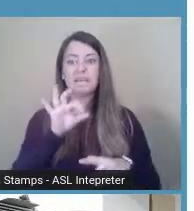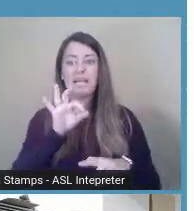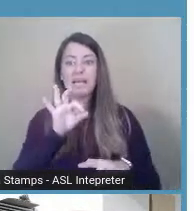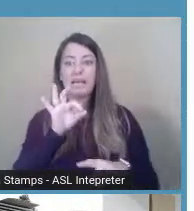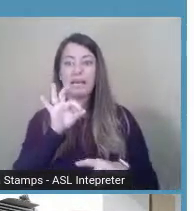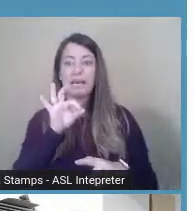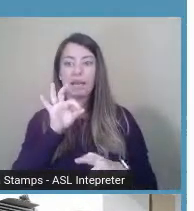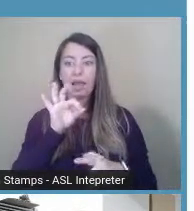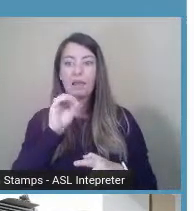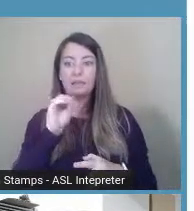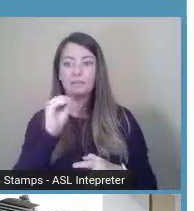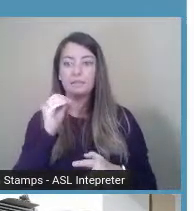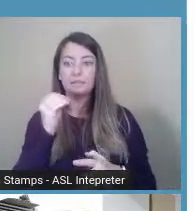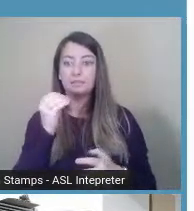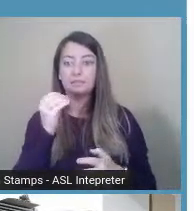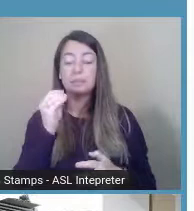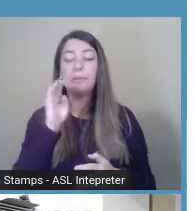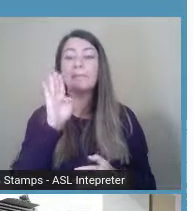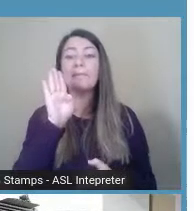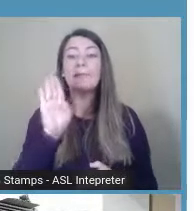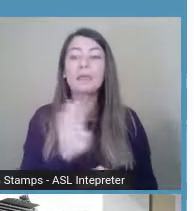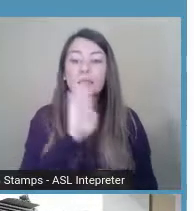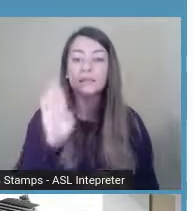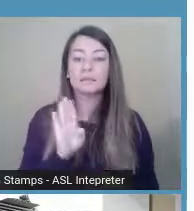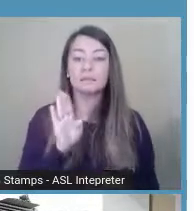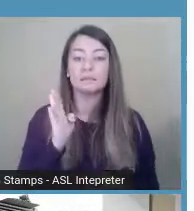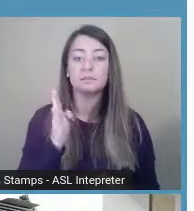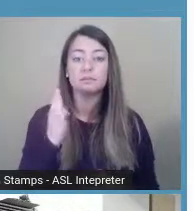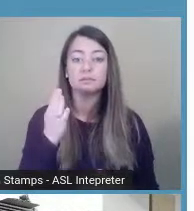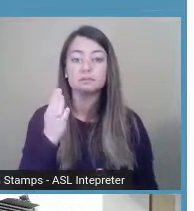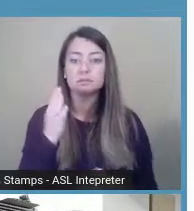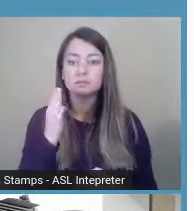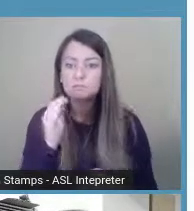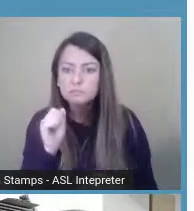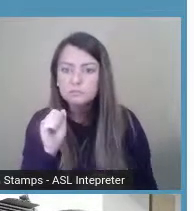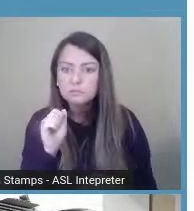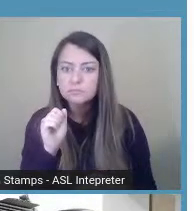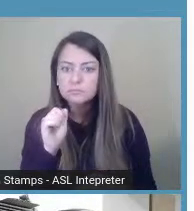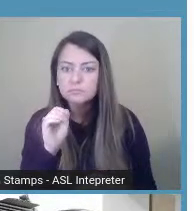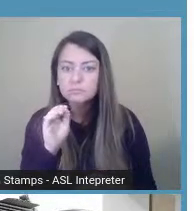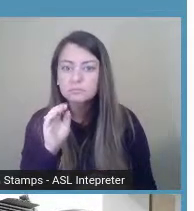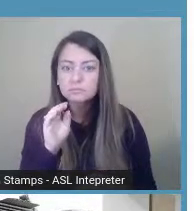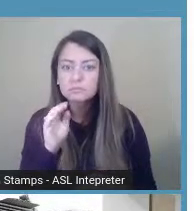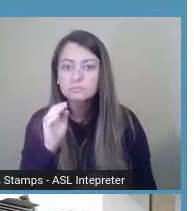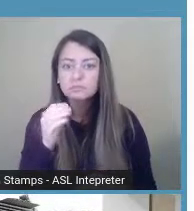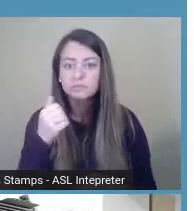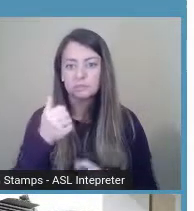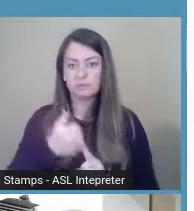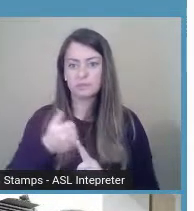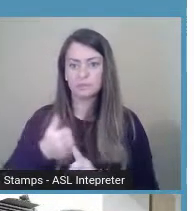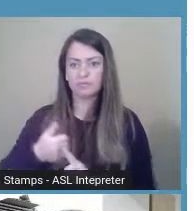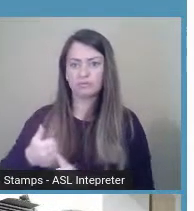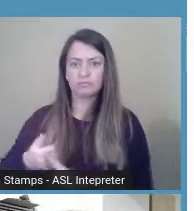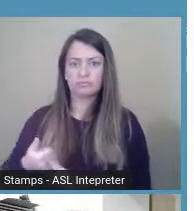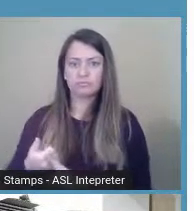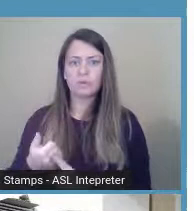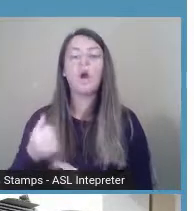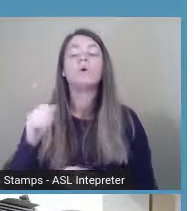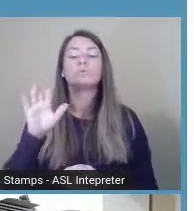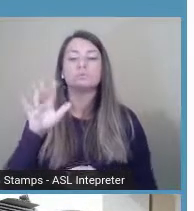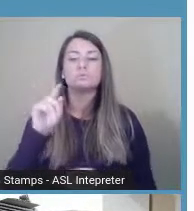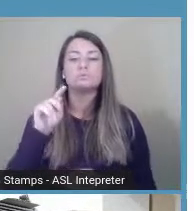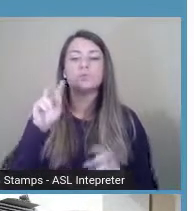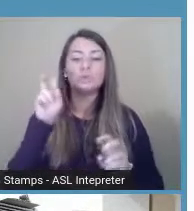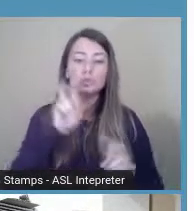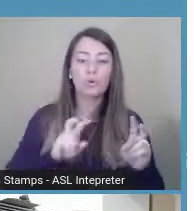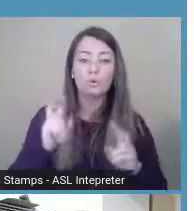Appalachia. Our collection is comprised of over 6,000 objects in a wide range of media, including fine art, decorative